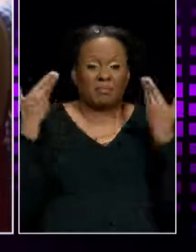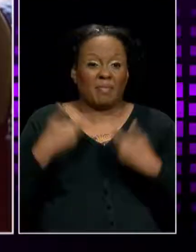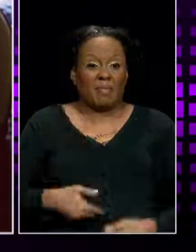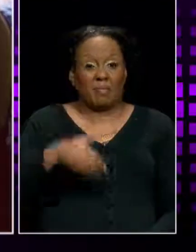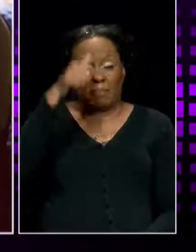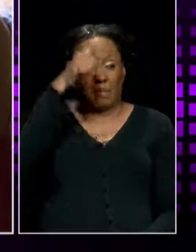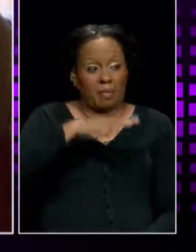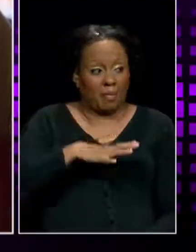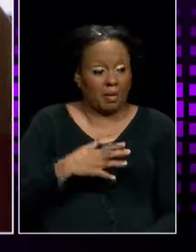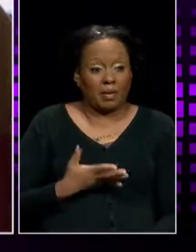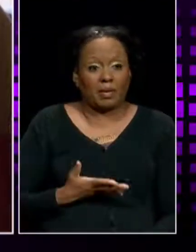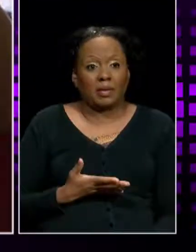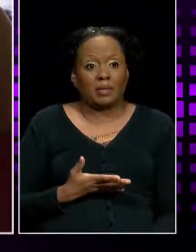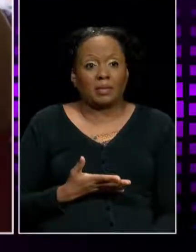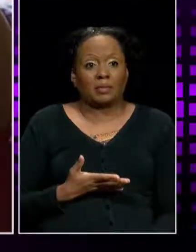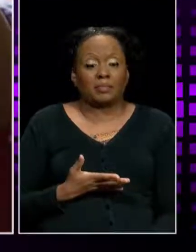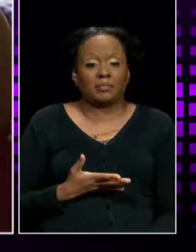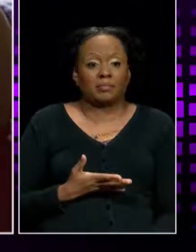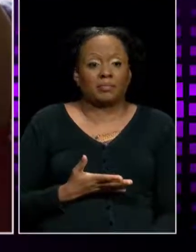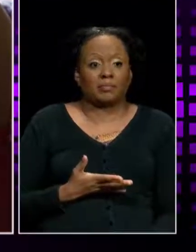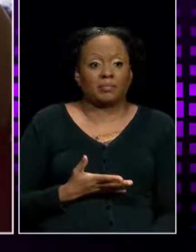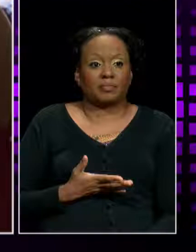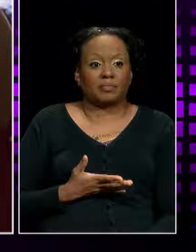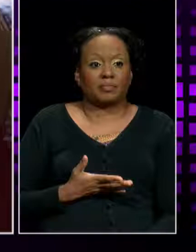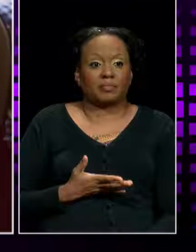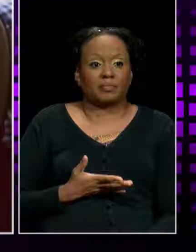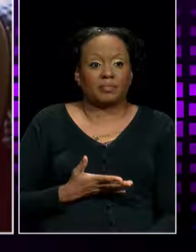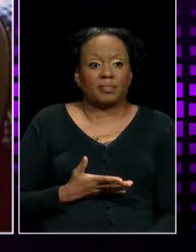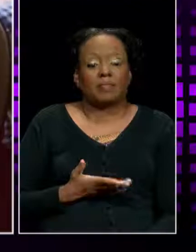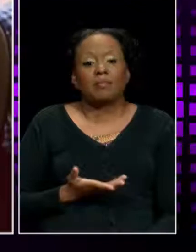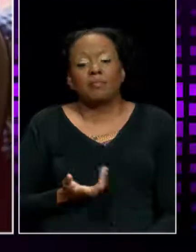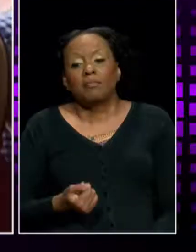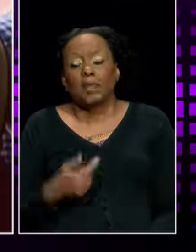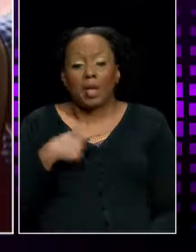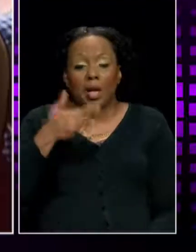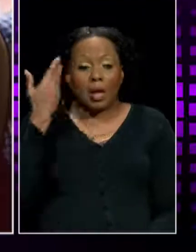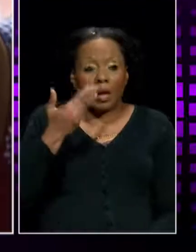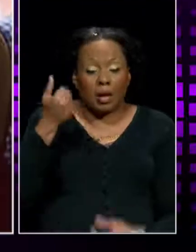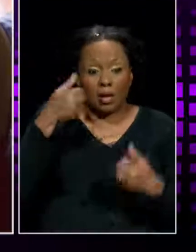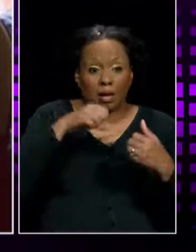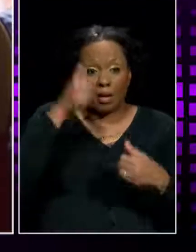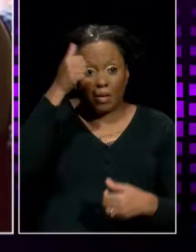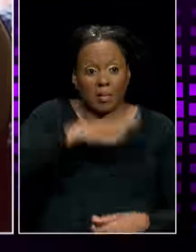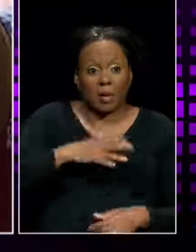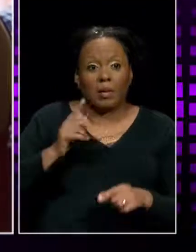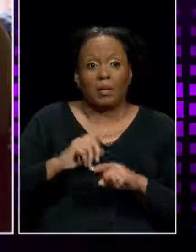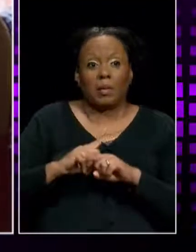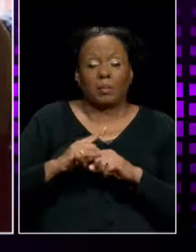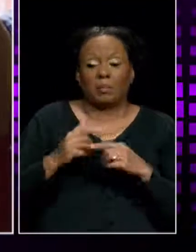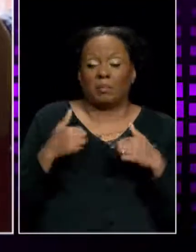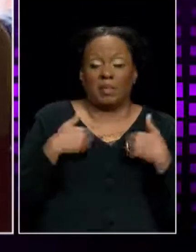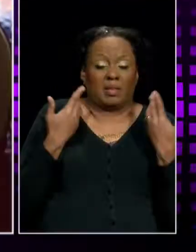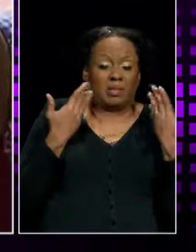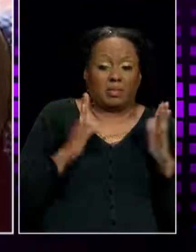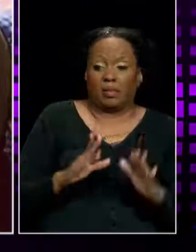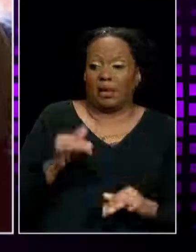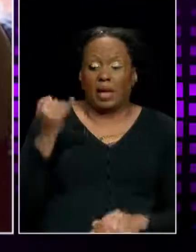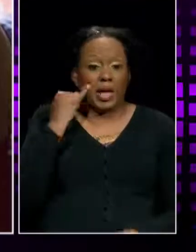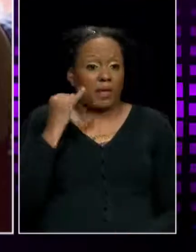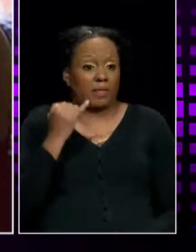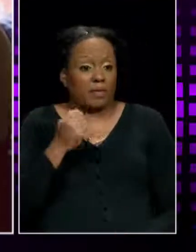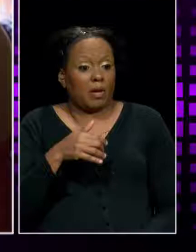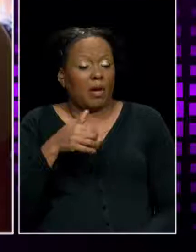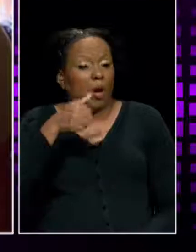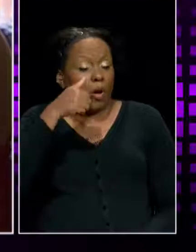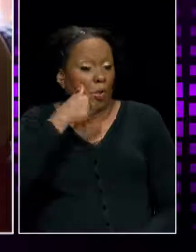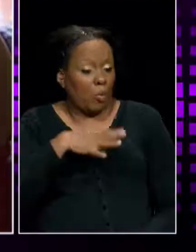like a lot of females more would have like a motherly figure, like more people they can talk to. Me, I don't, not necessarily so much.